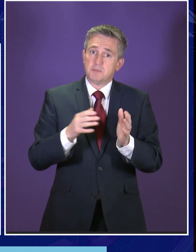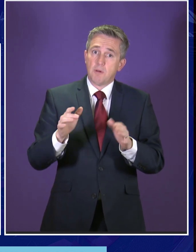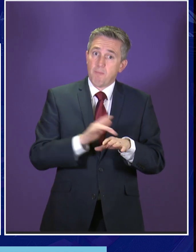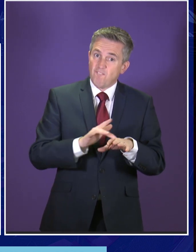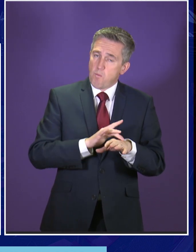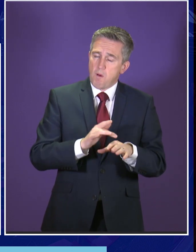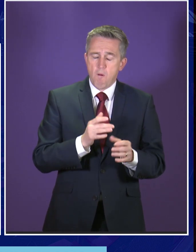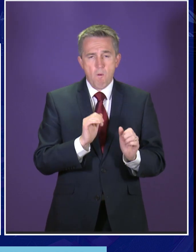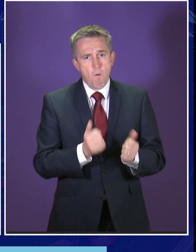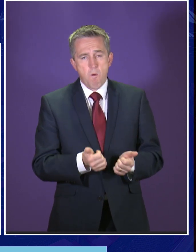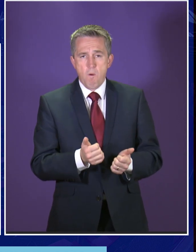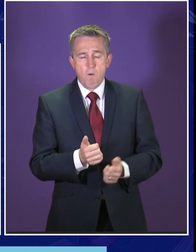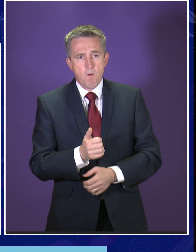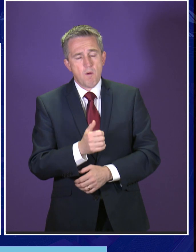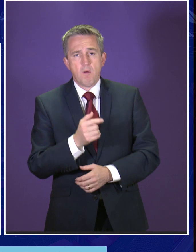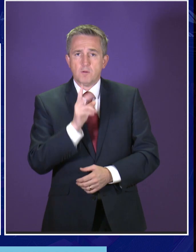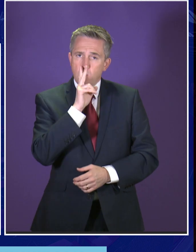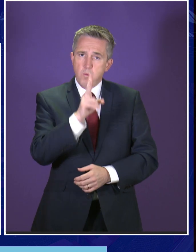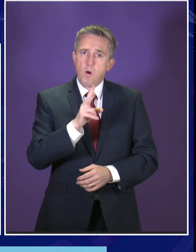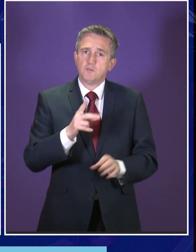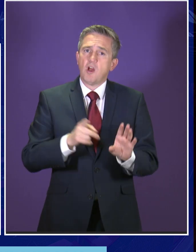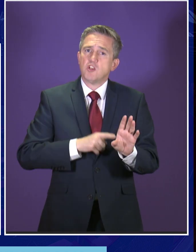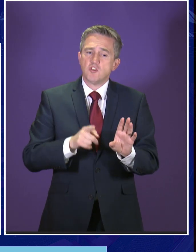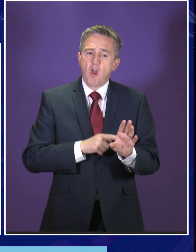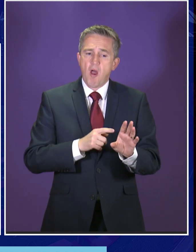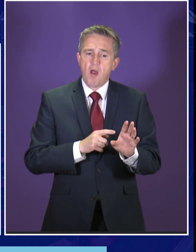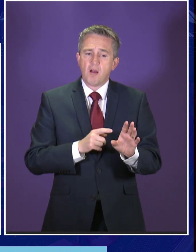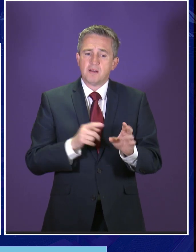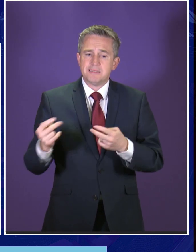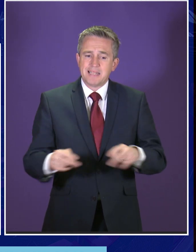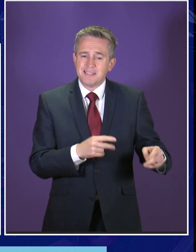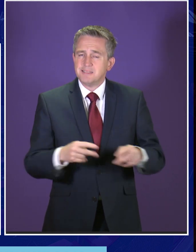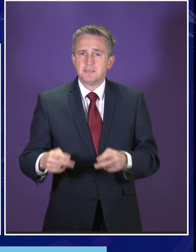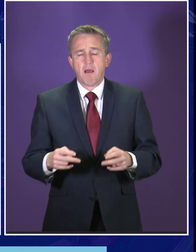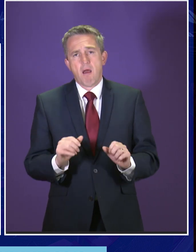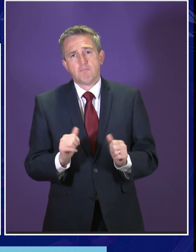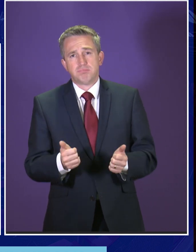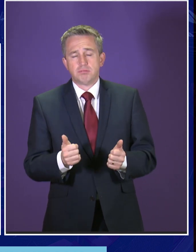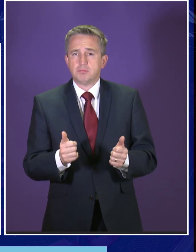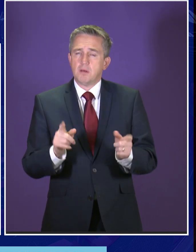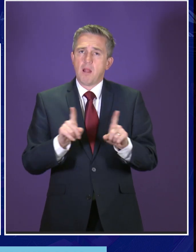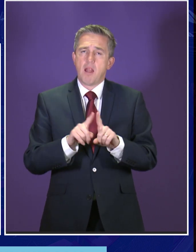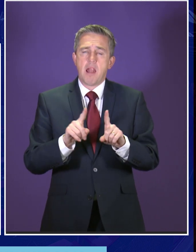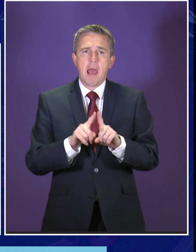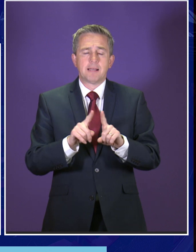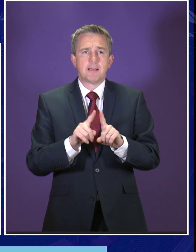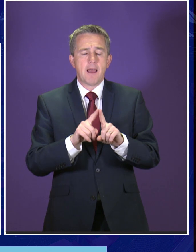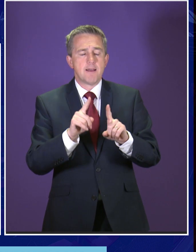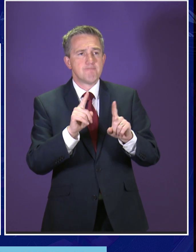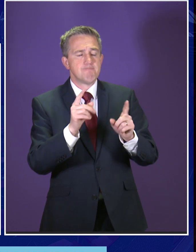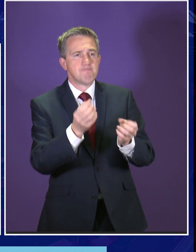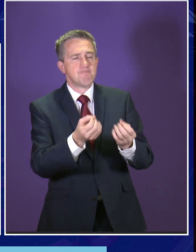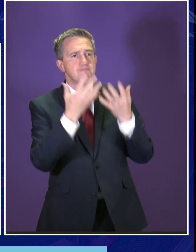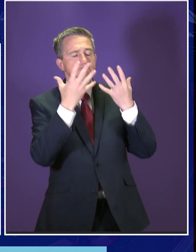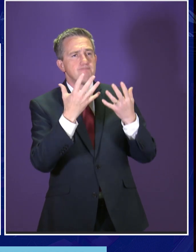to suddenly be caught by a young dancer, and out of the blue, like some blue peeping between clouds. And sometimes